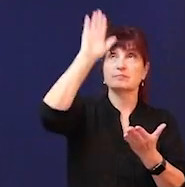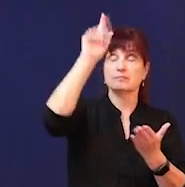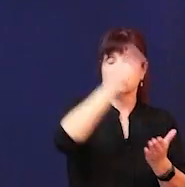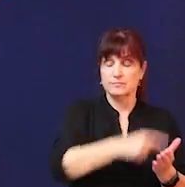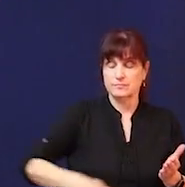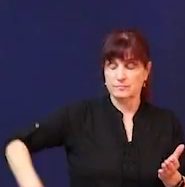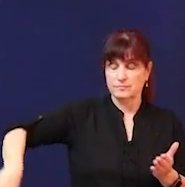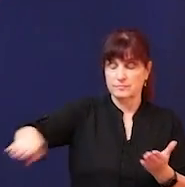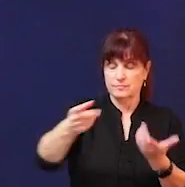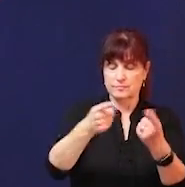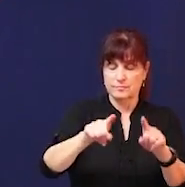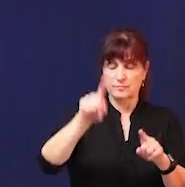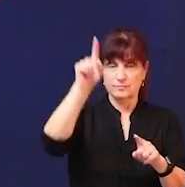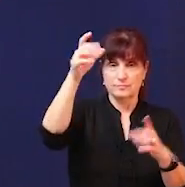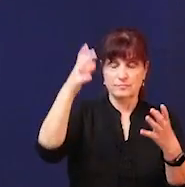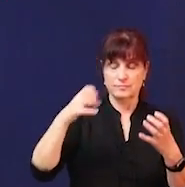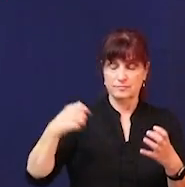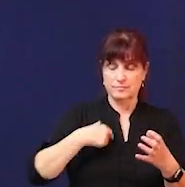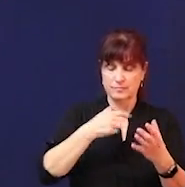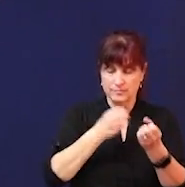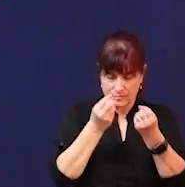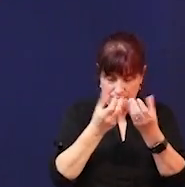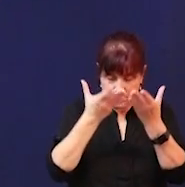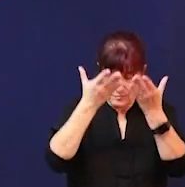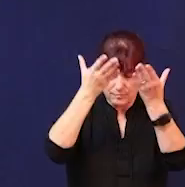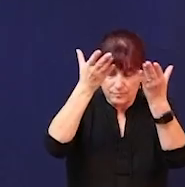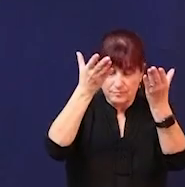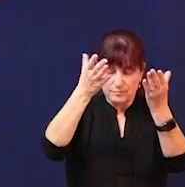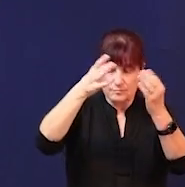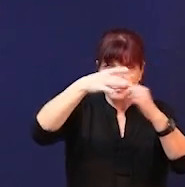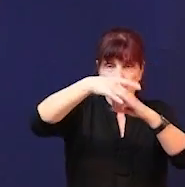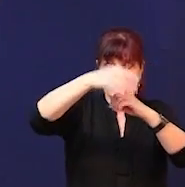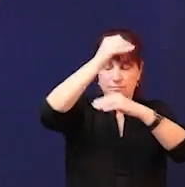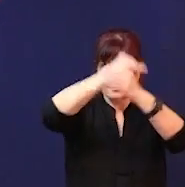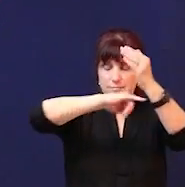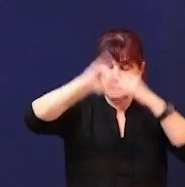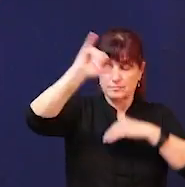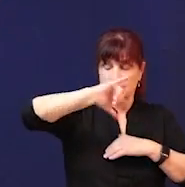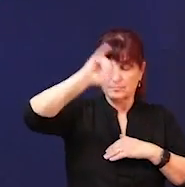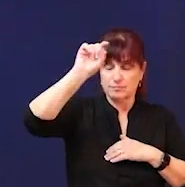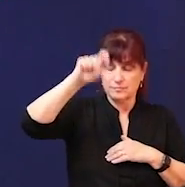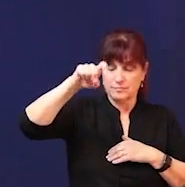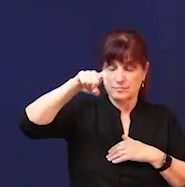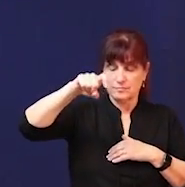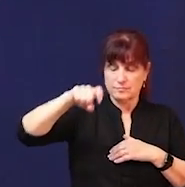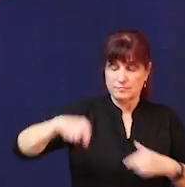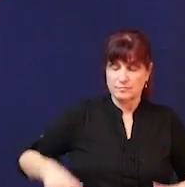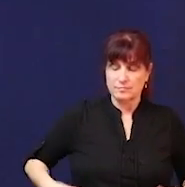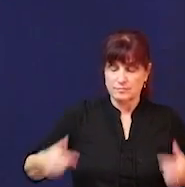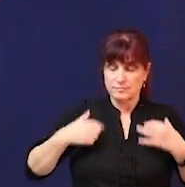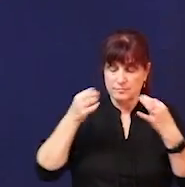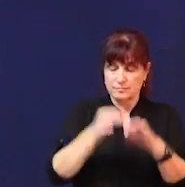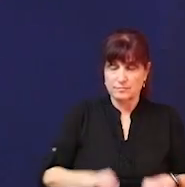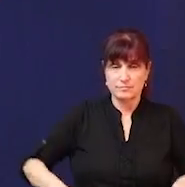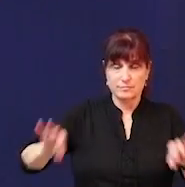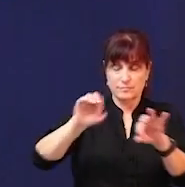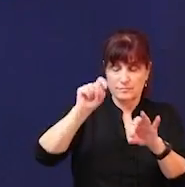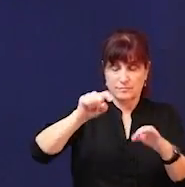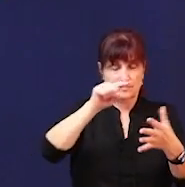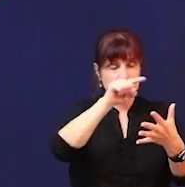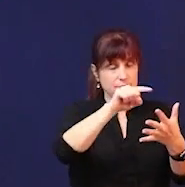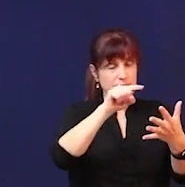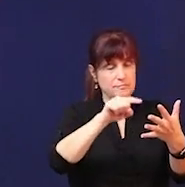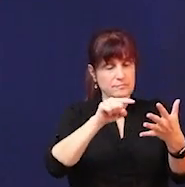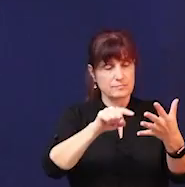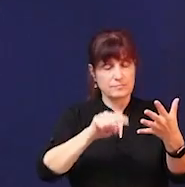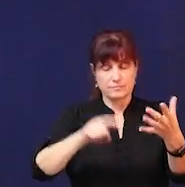hallowed be thy name. Thy kingdom come, thy will be done, on earth as it is in heaven.